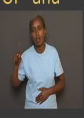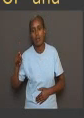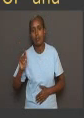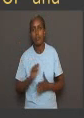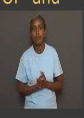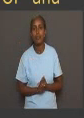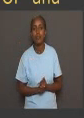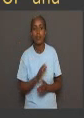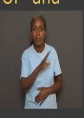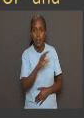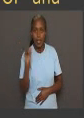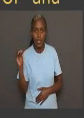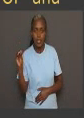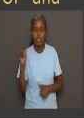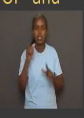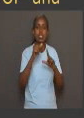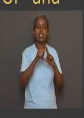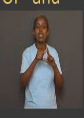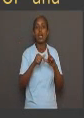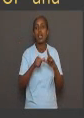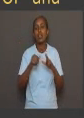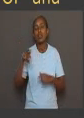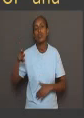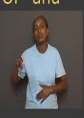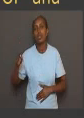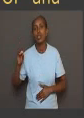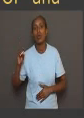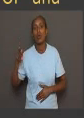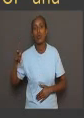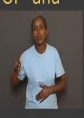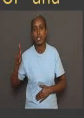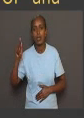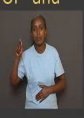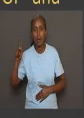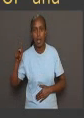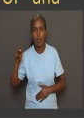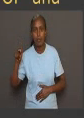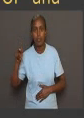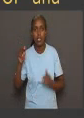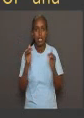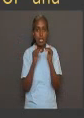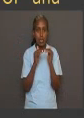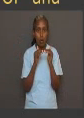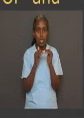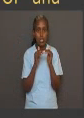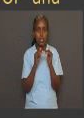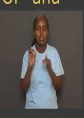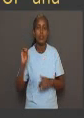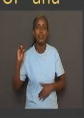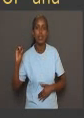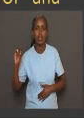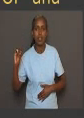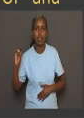prime and the angle POP prime equals